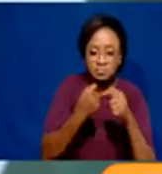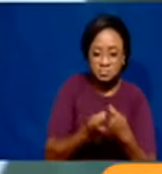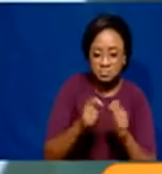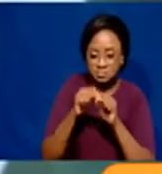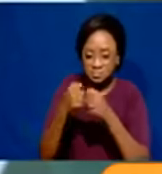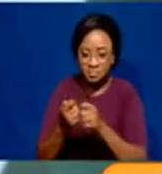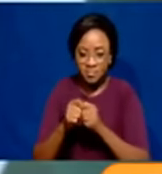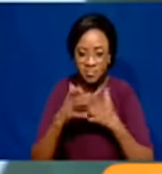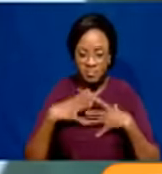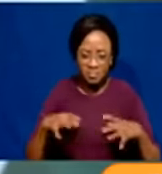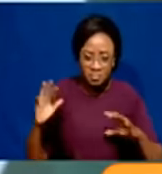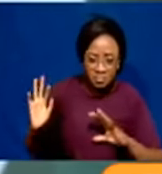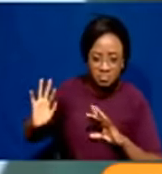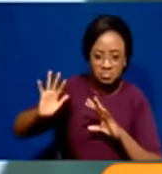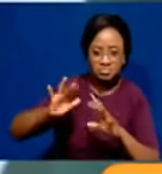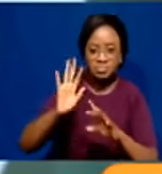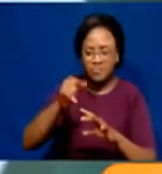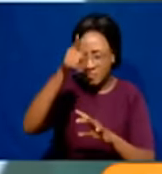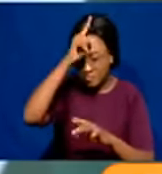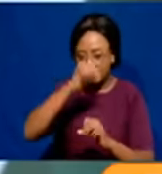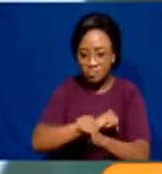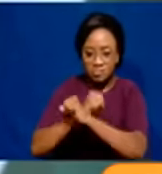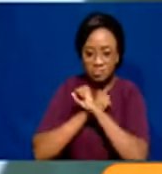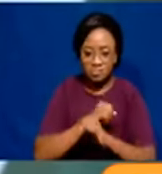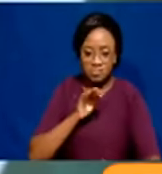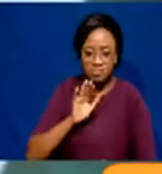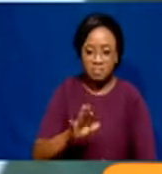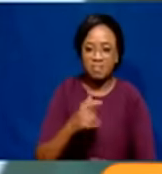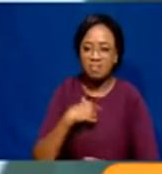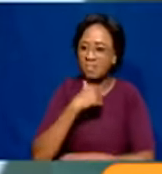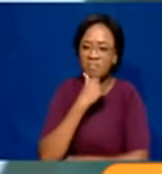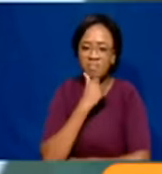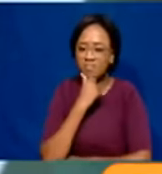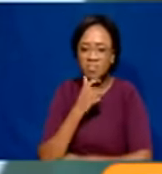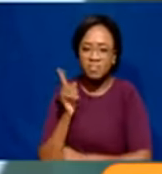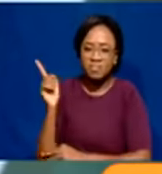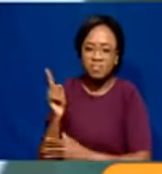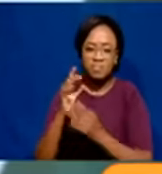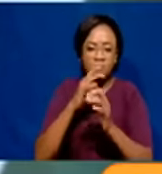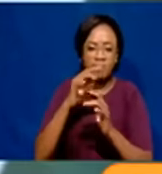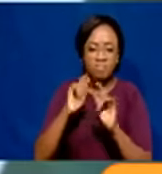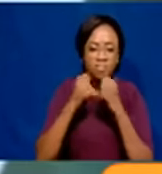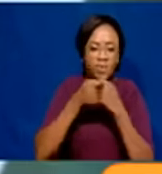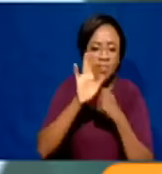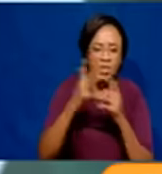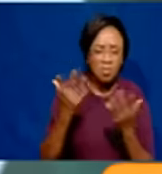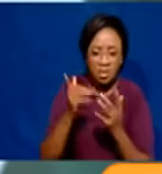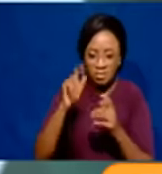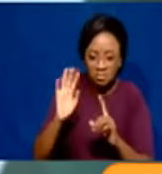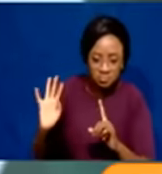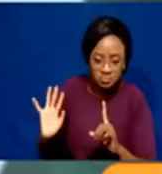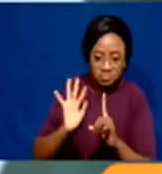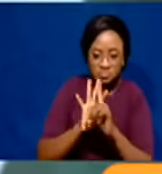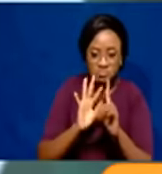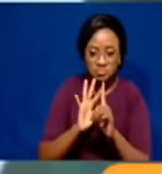from the village to protect their kinsmen. I wonder where the Hungarian president's tribe was, because they should have been there to do